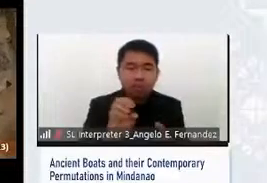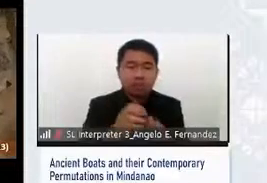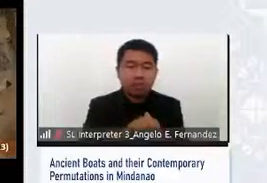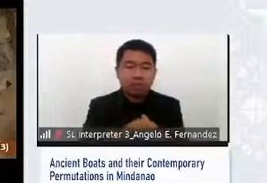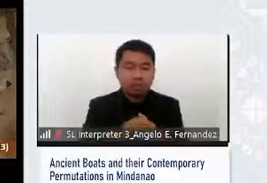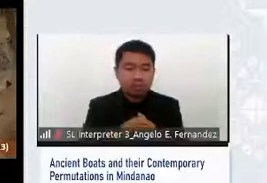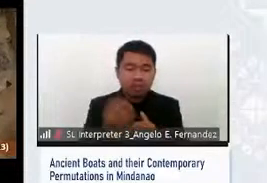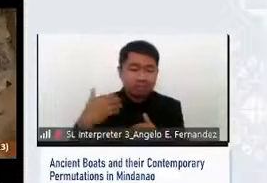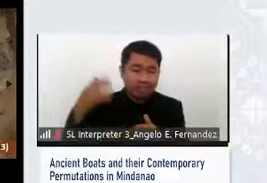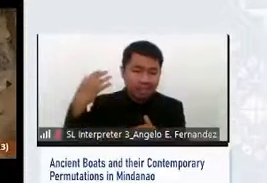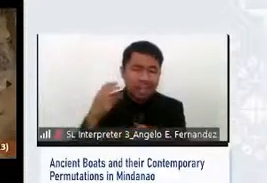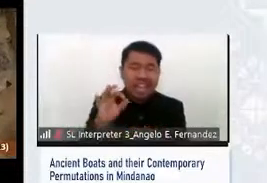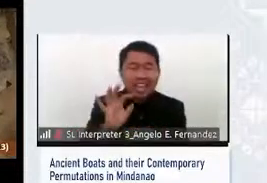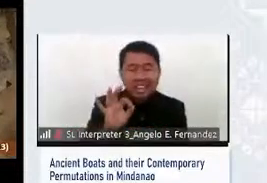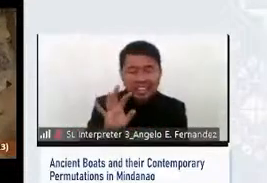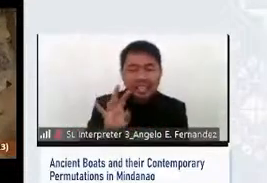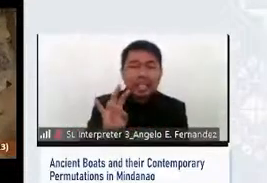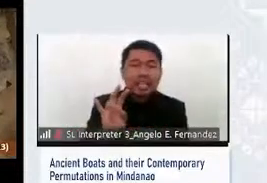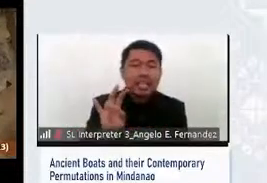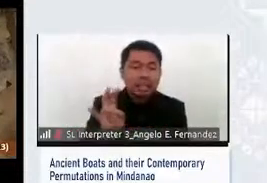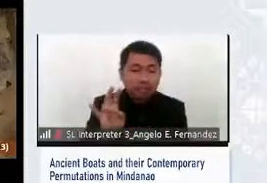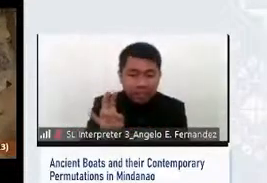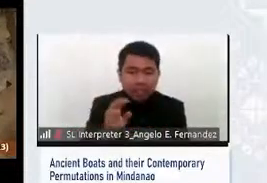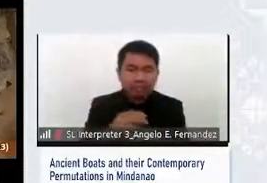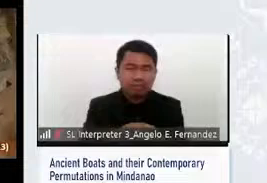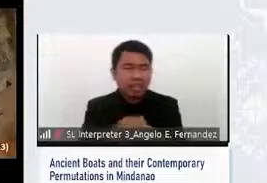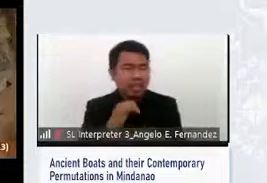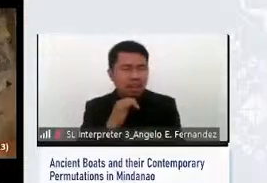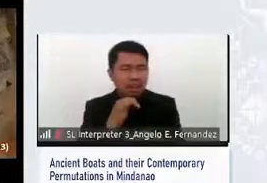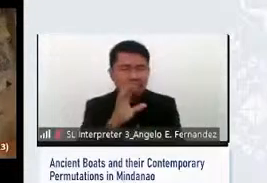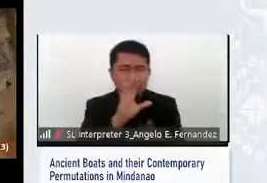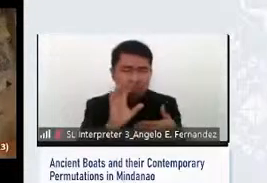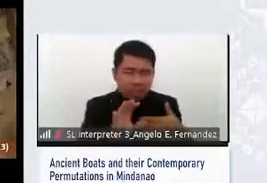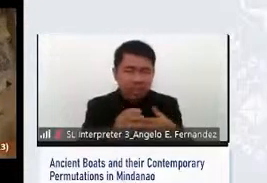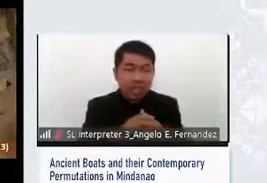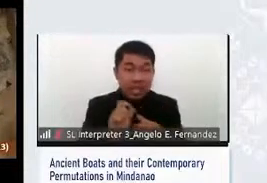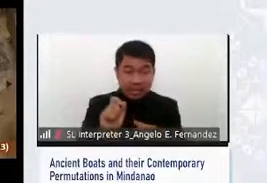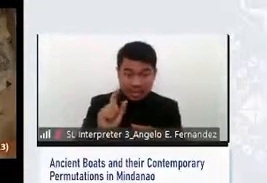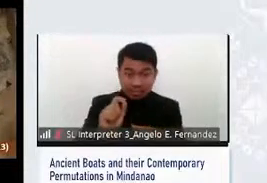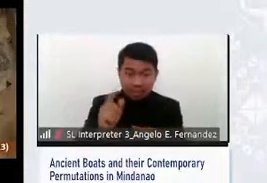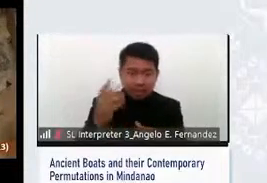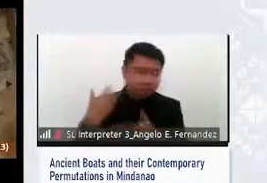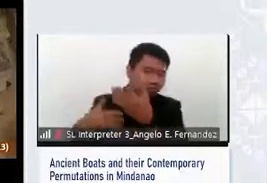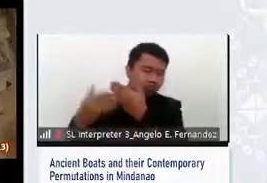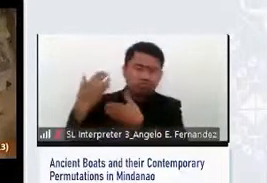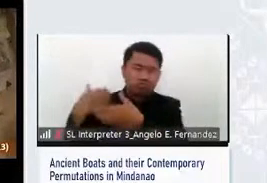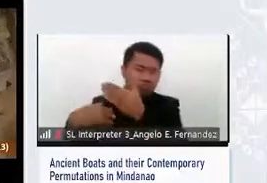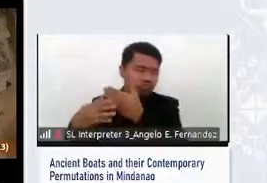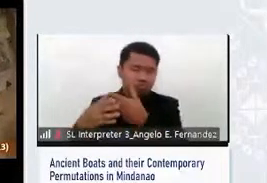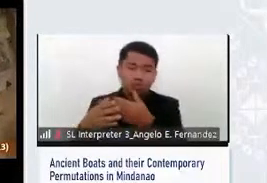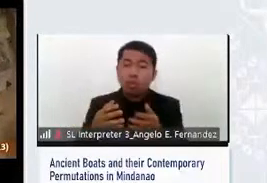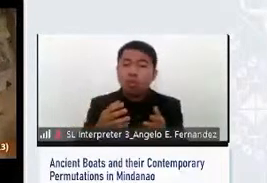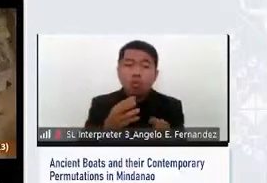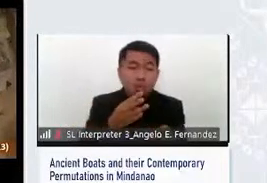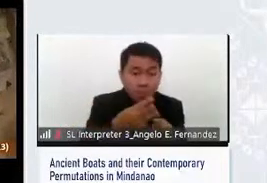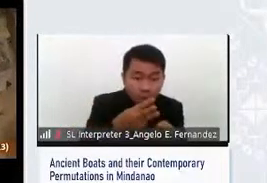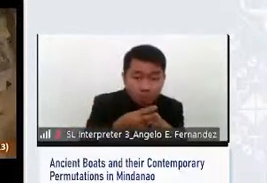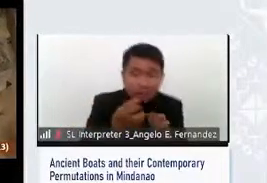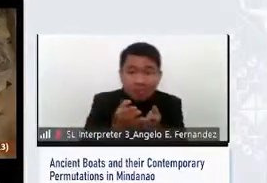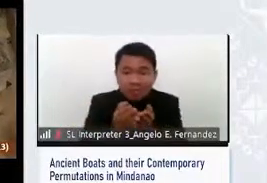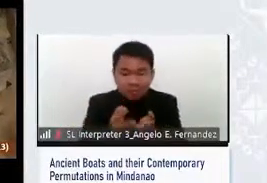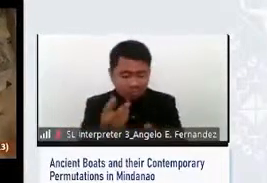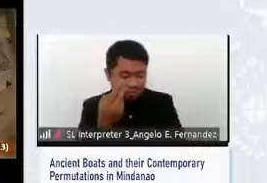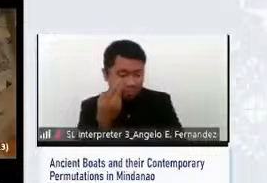Since the 1970s, the incomplete remains of at least 11 ancient wooden boats have been found buried in the floodplains of